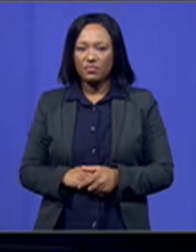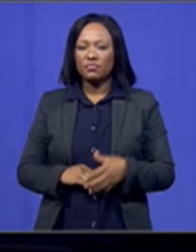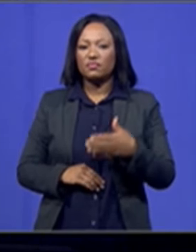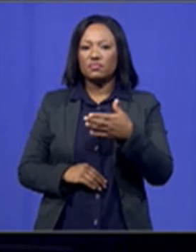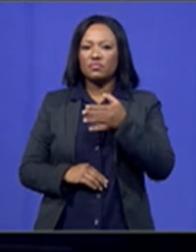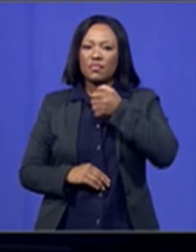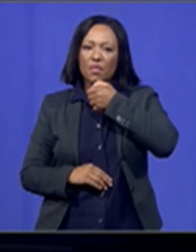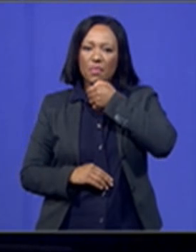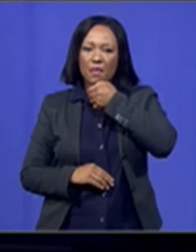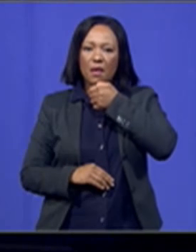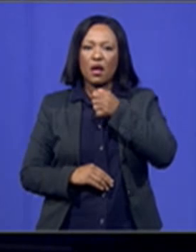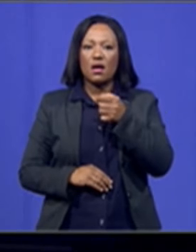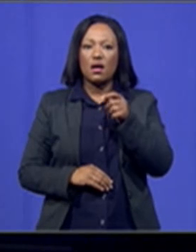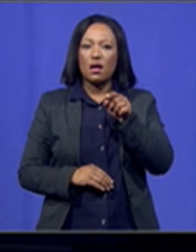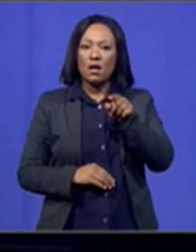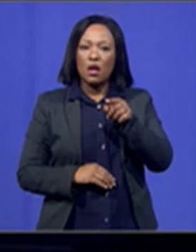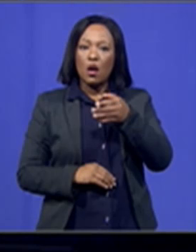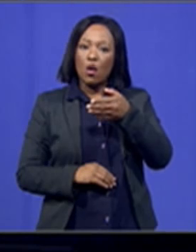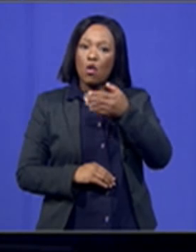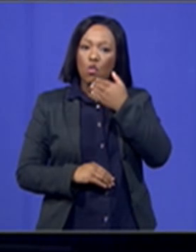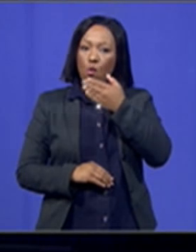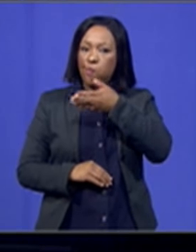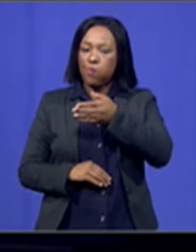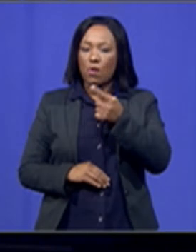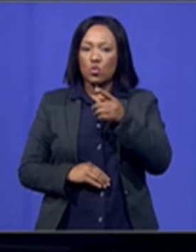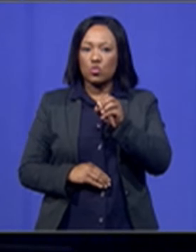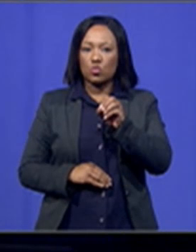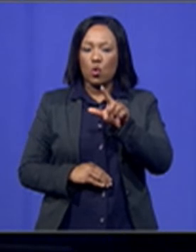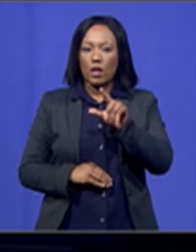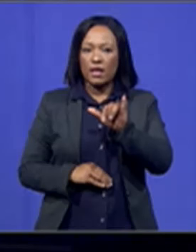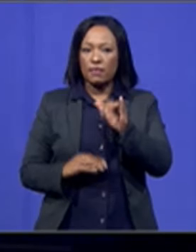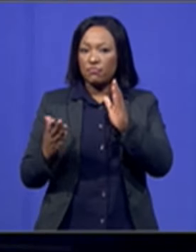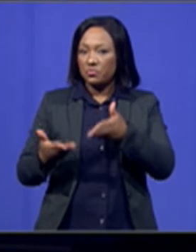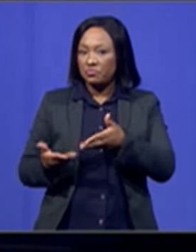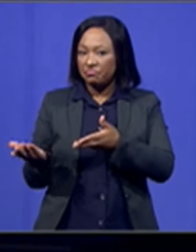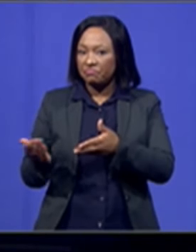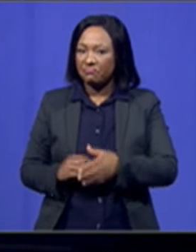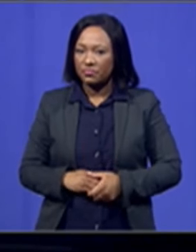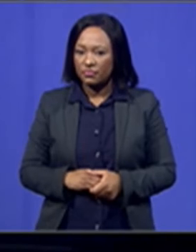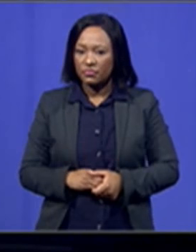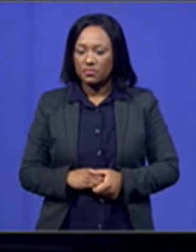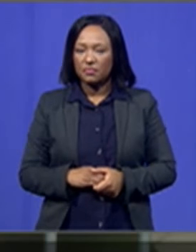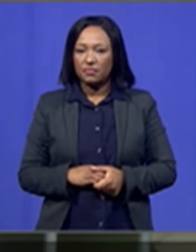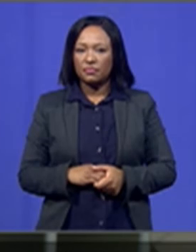wa rona wa ditaba ya sebakeng seno e leng Qoli Zondo. Qoli, ha ke o amohele.